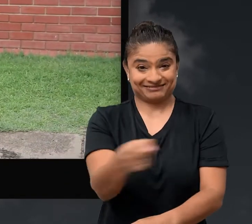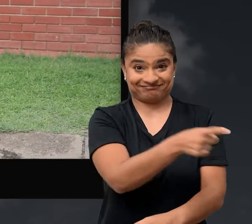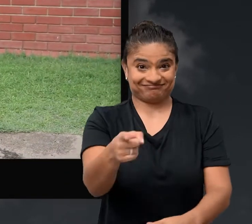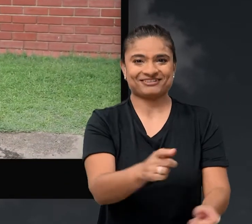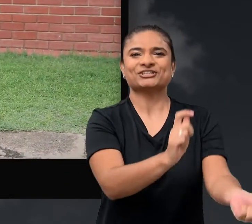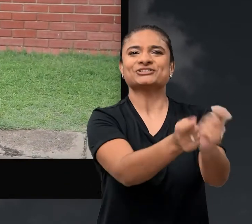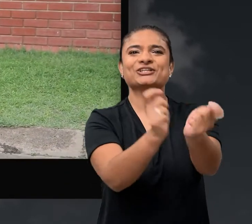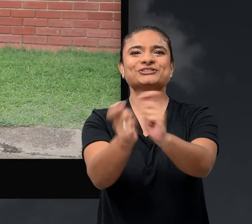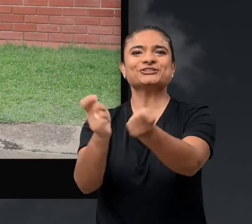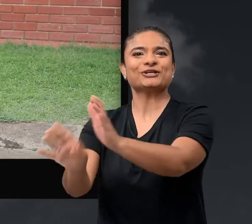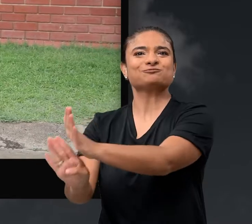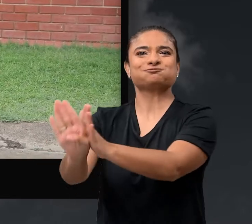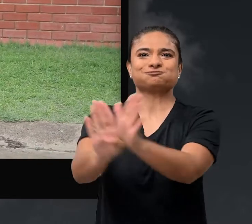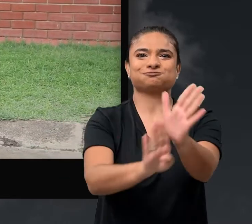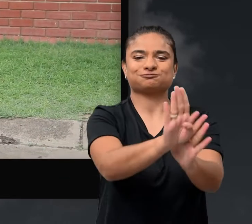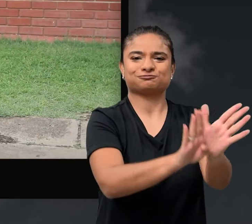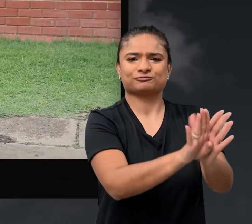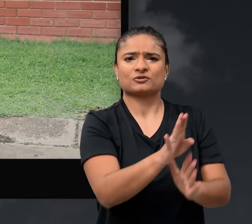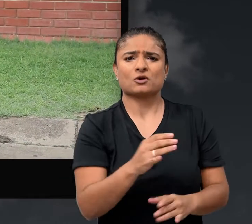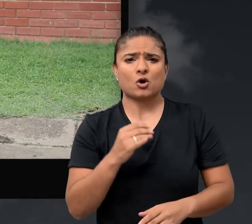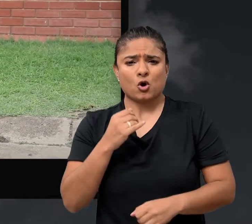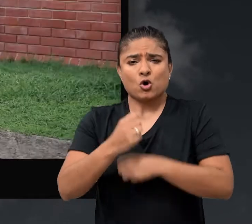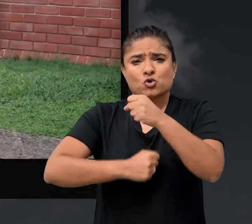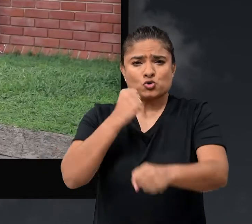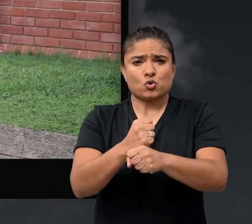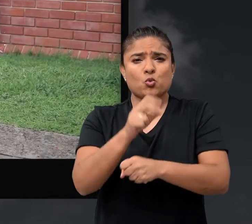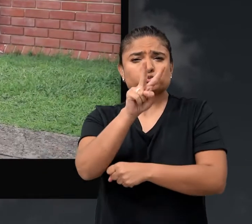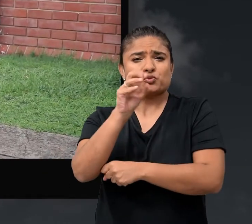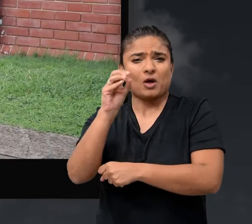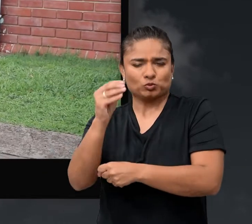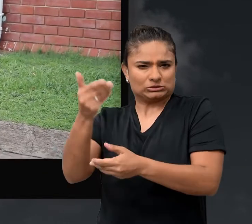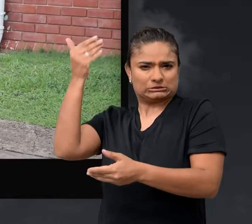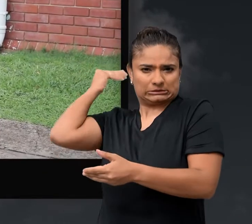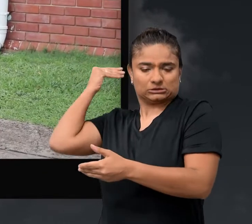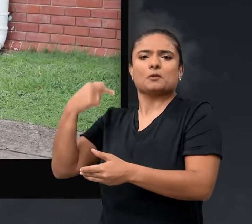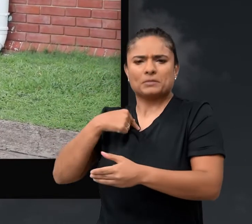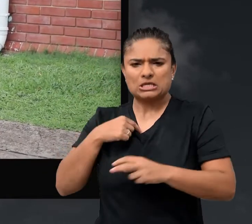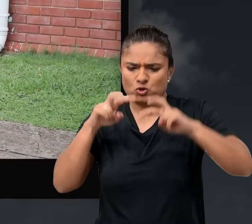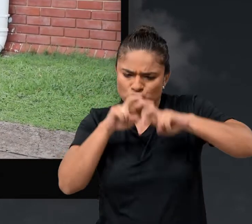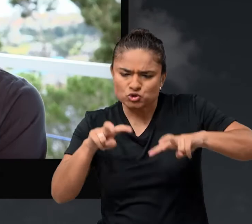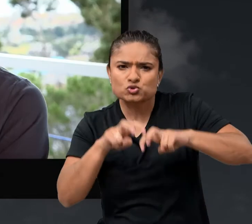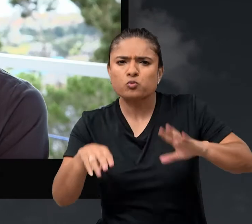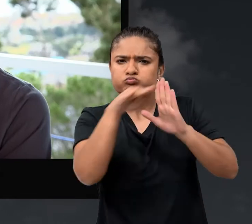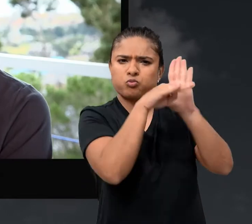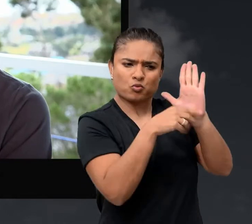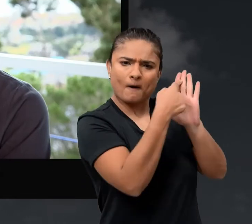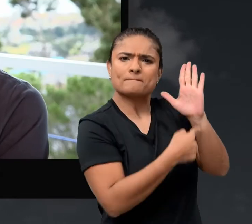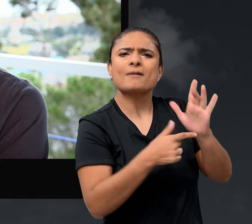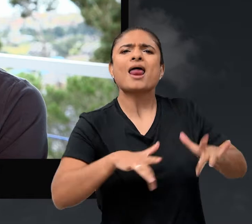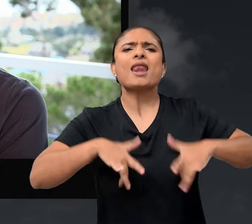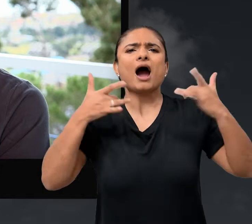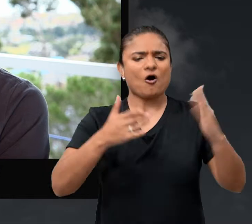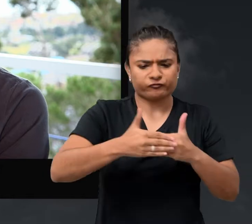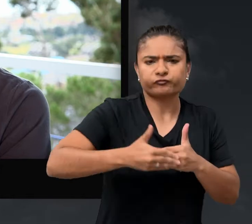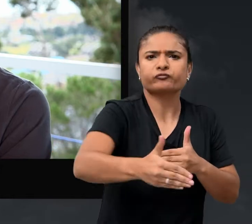Other side. In the early 2000s, we did a research program on the life expectancy of